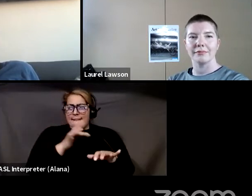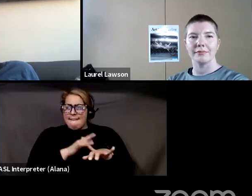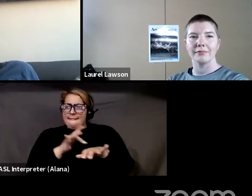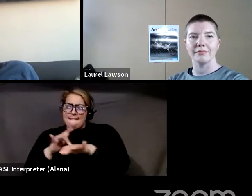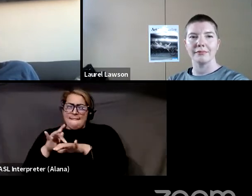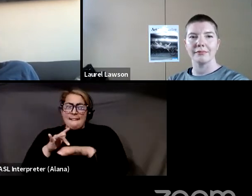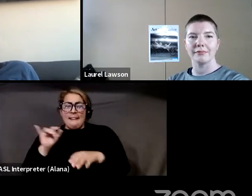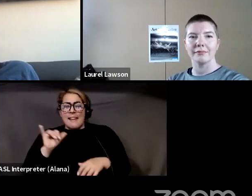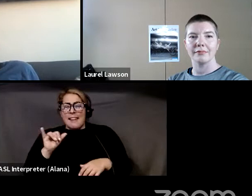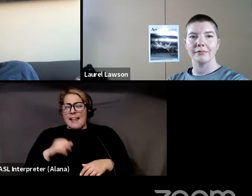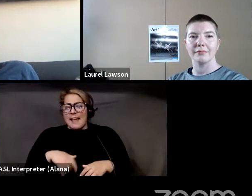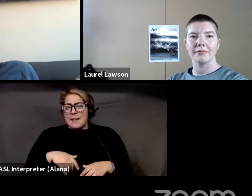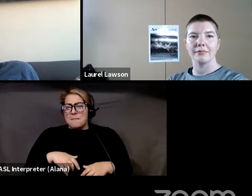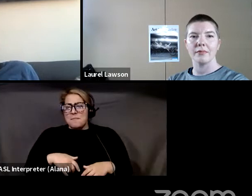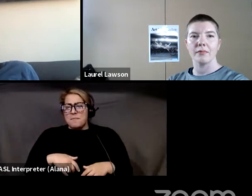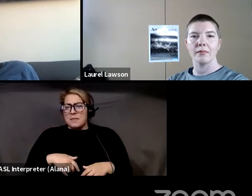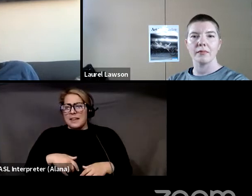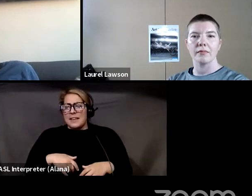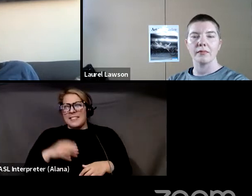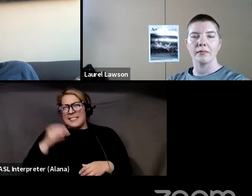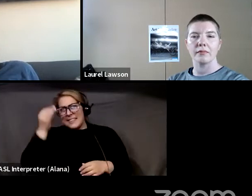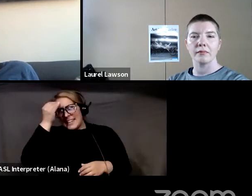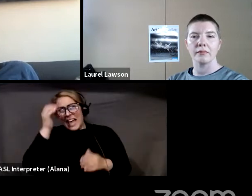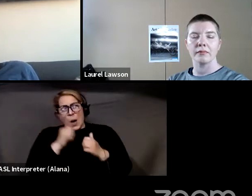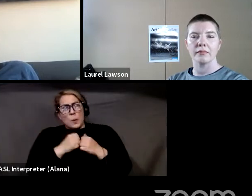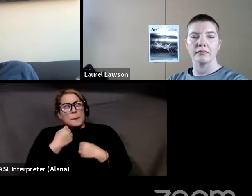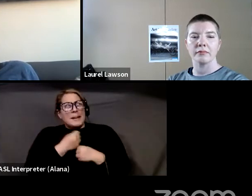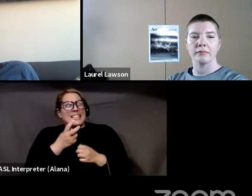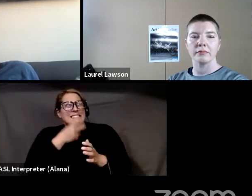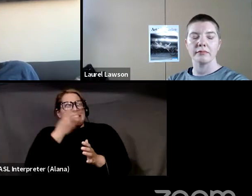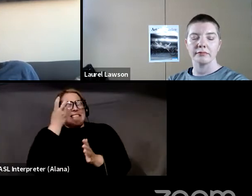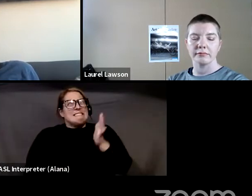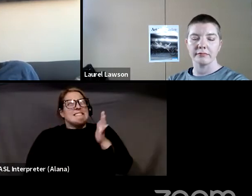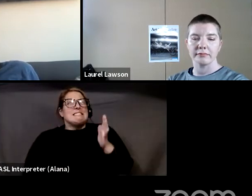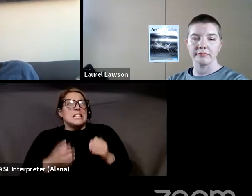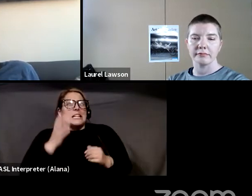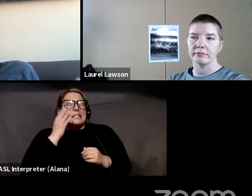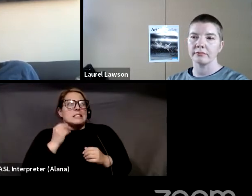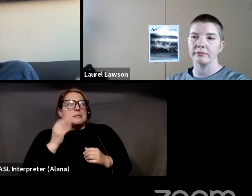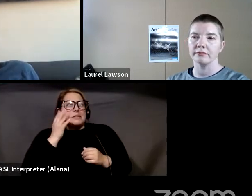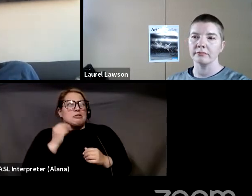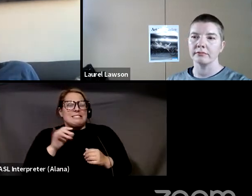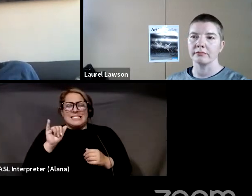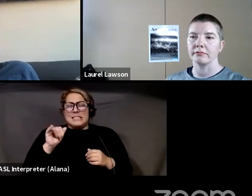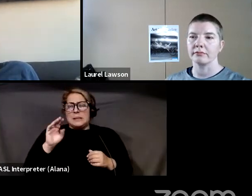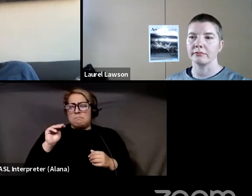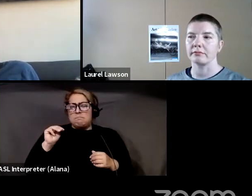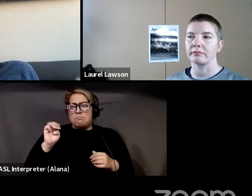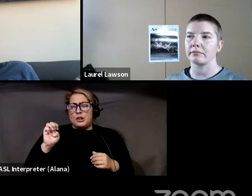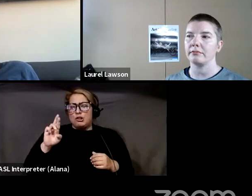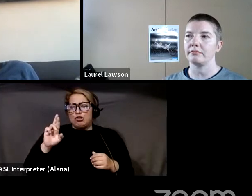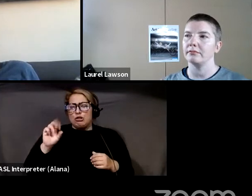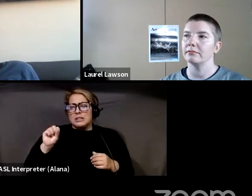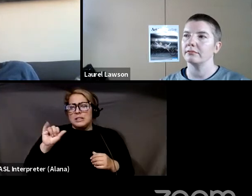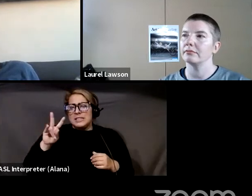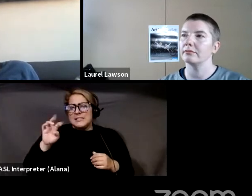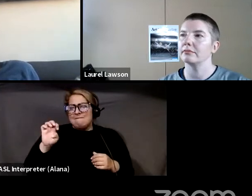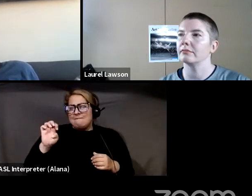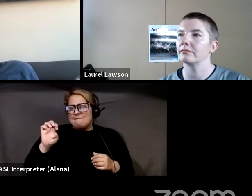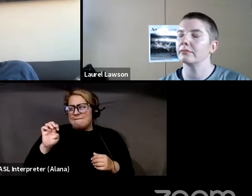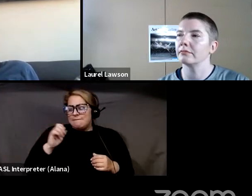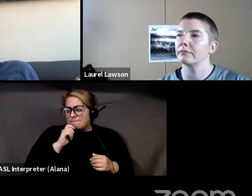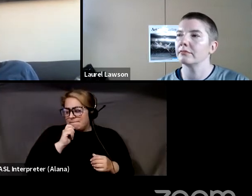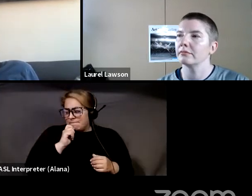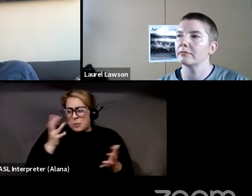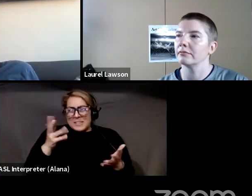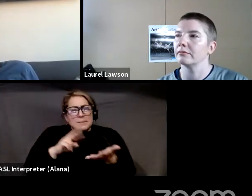thinking through, yeah, like how to make something more immersive, you know, like what does that even mean? But yeah, like how